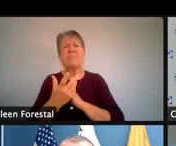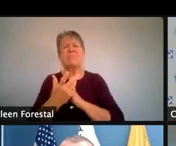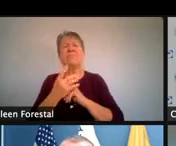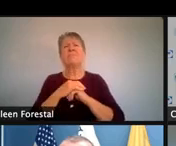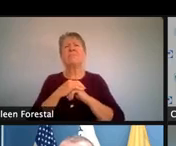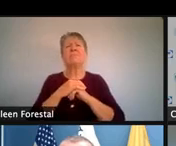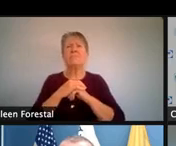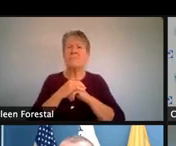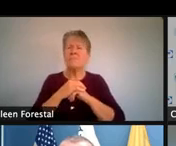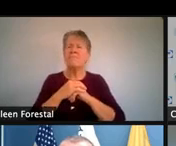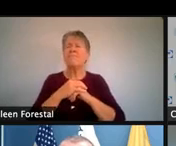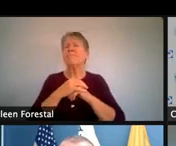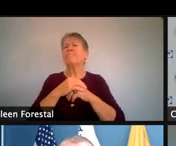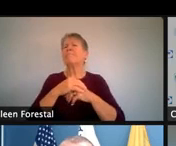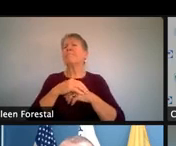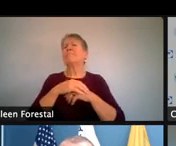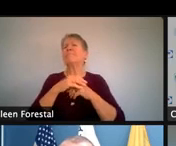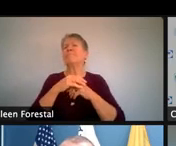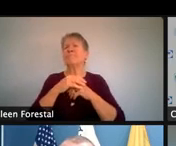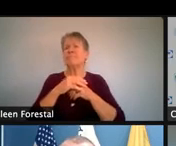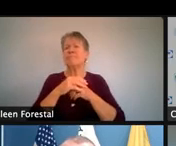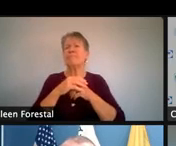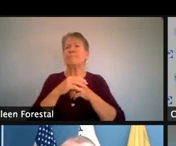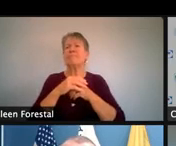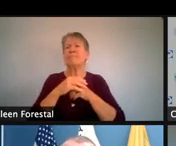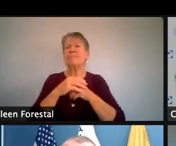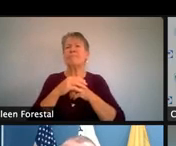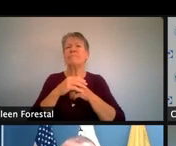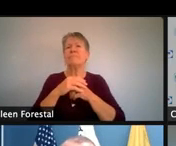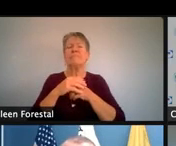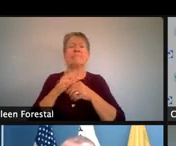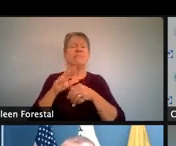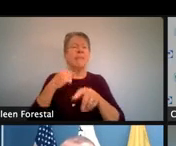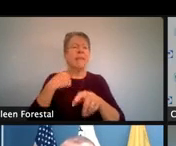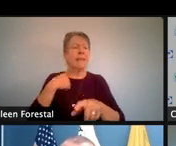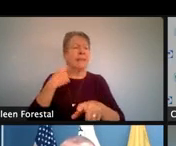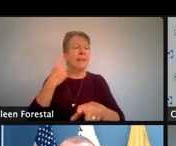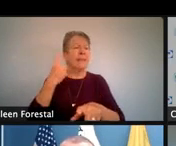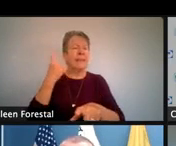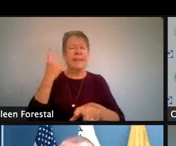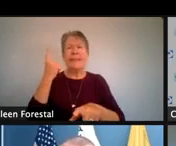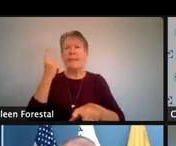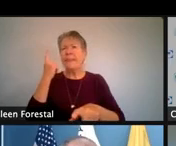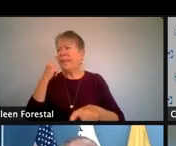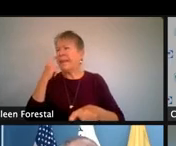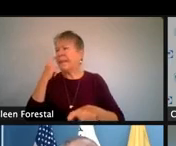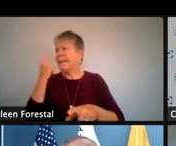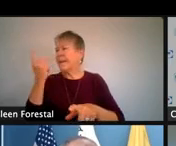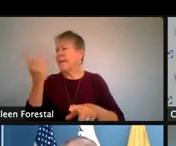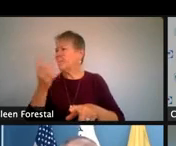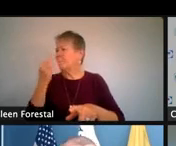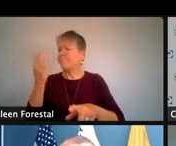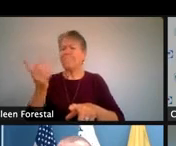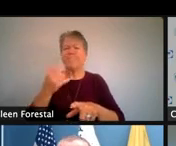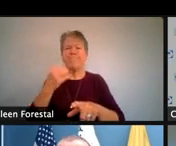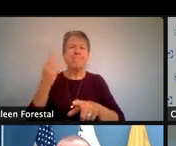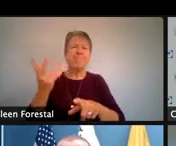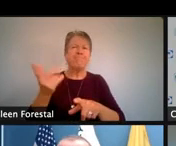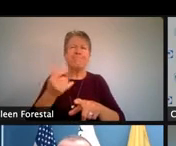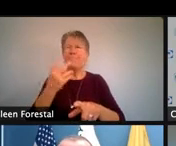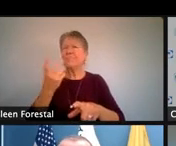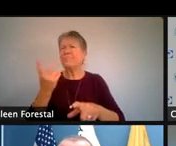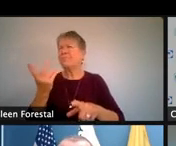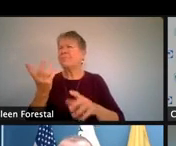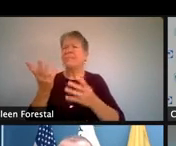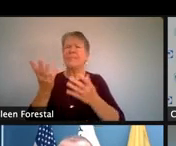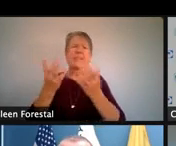I believe, 4 total. I think he gave me the first one a week ago. I had the honor of inviting him into my